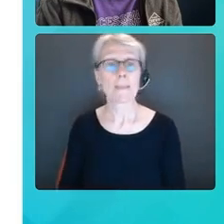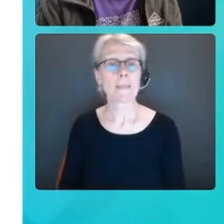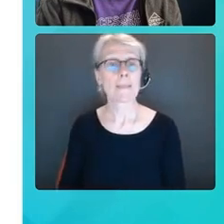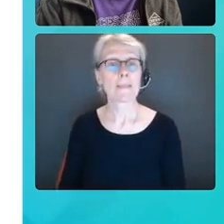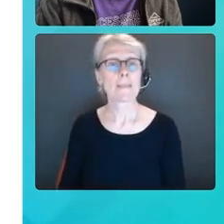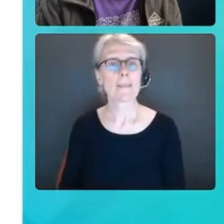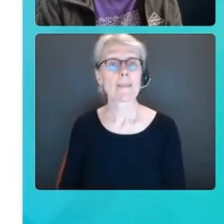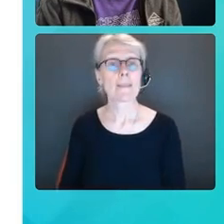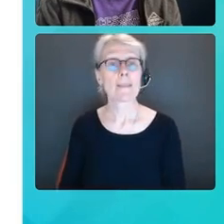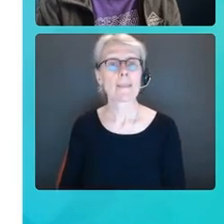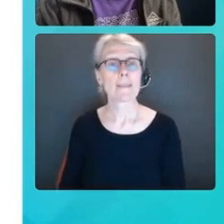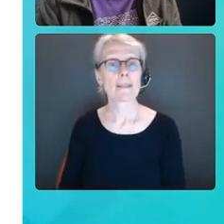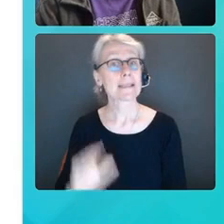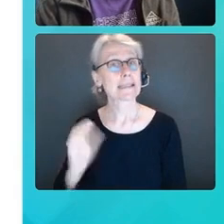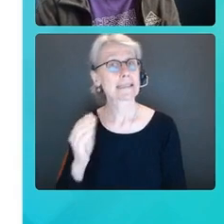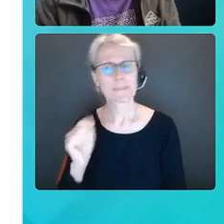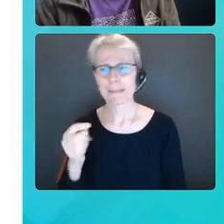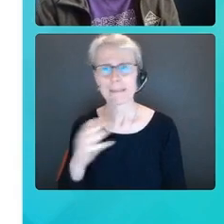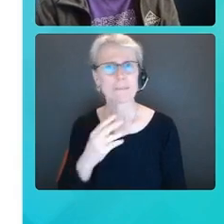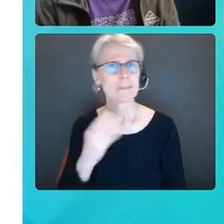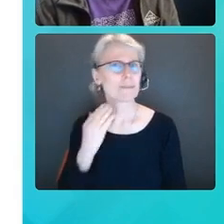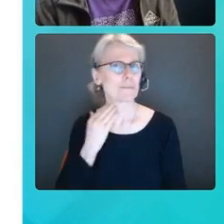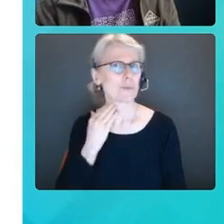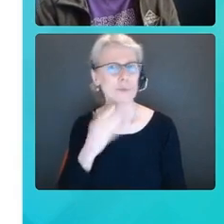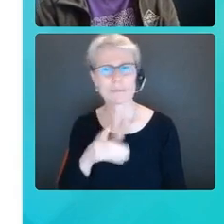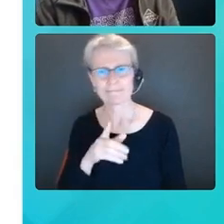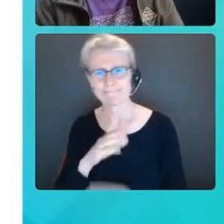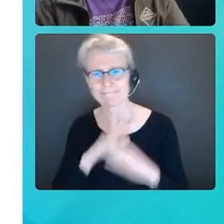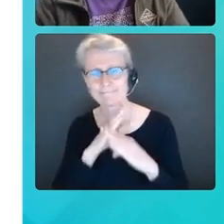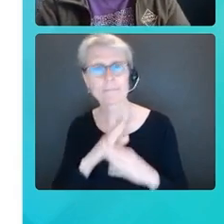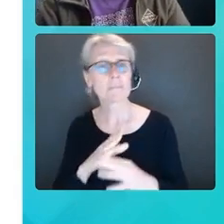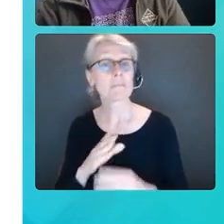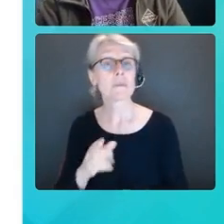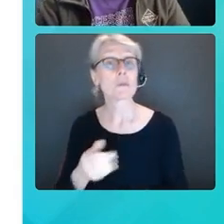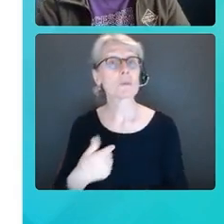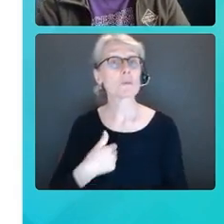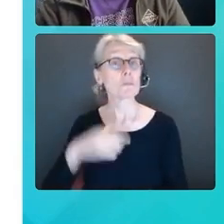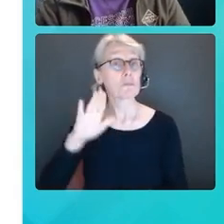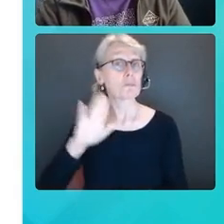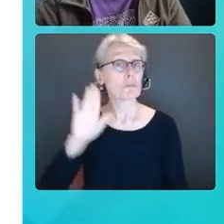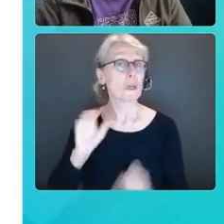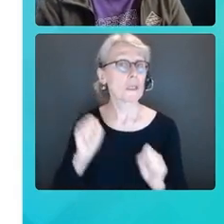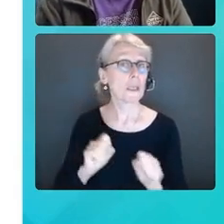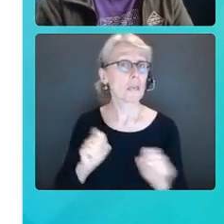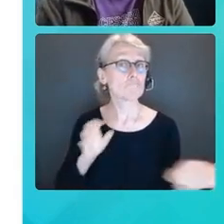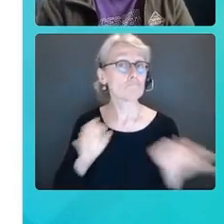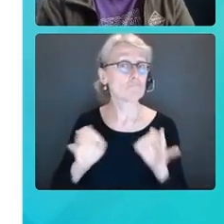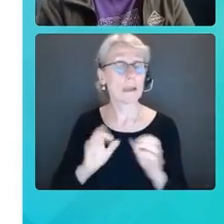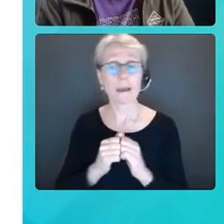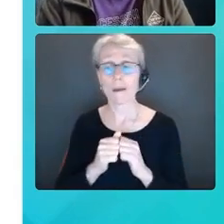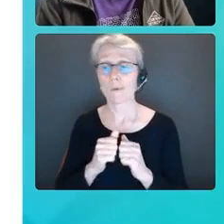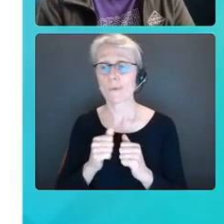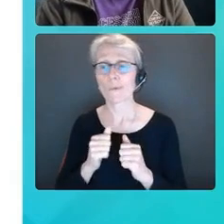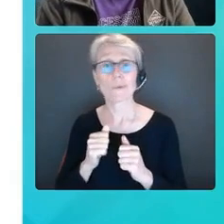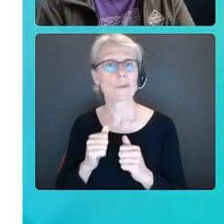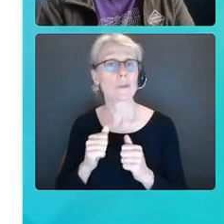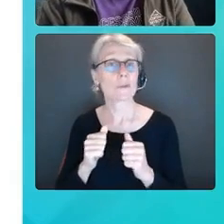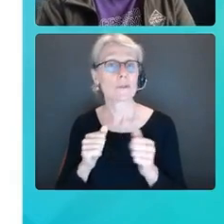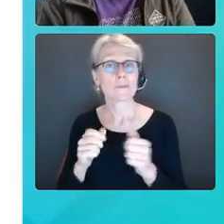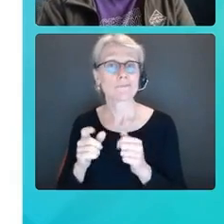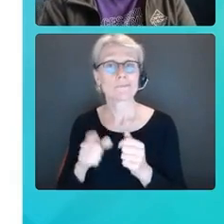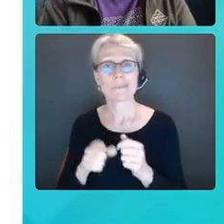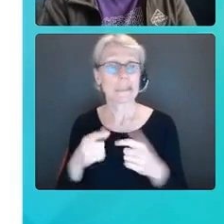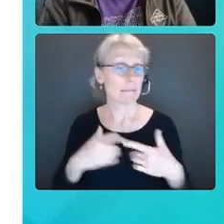Looks like Tim is muted. But I can talk a little bit about just like the process of like how you're going through and duplicating